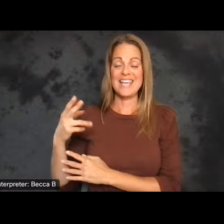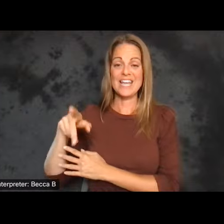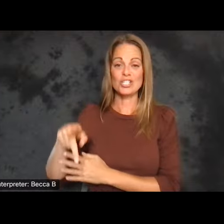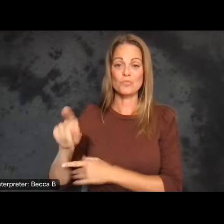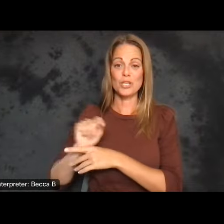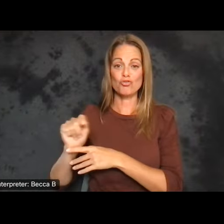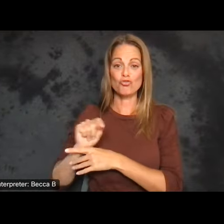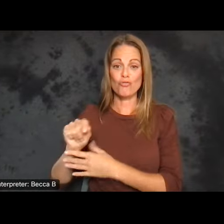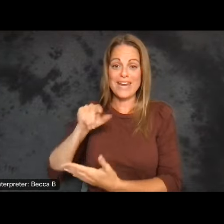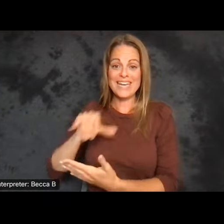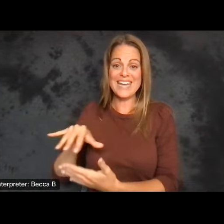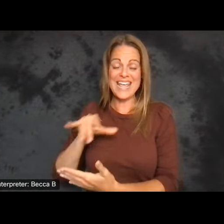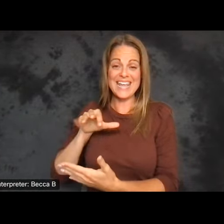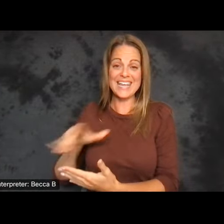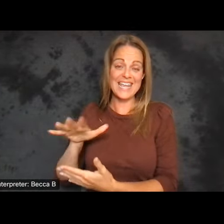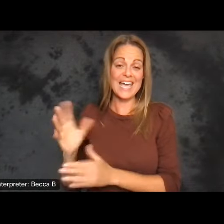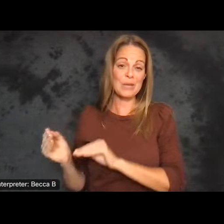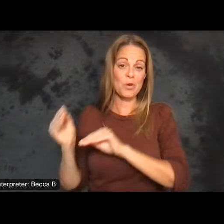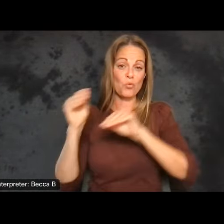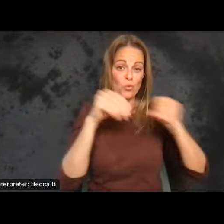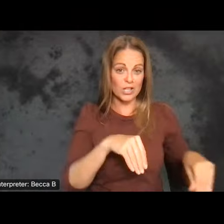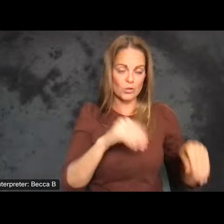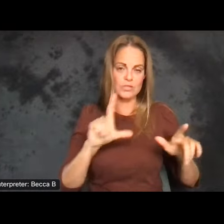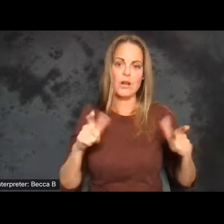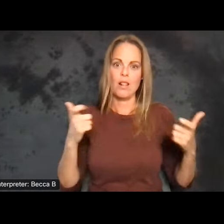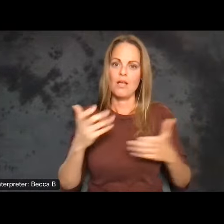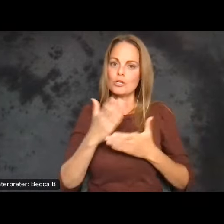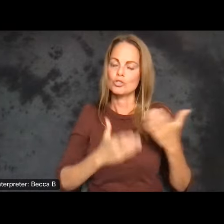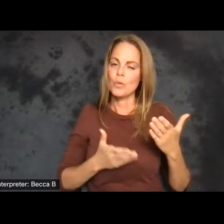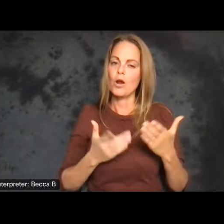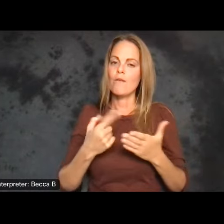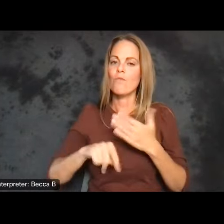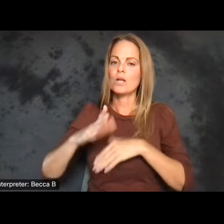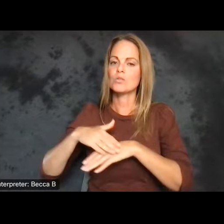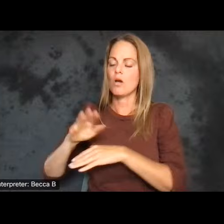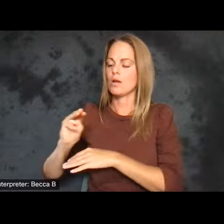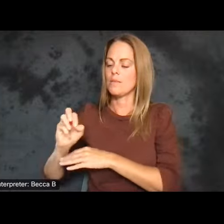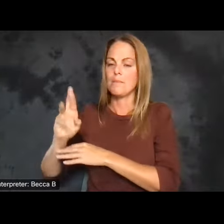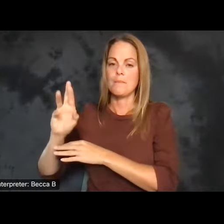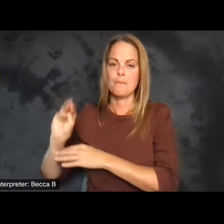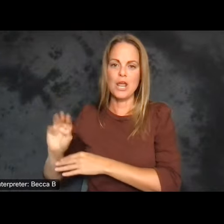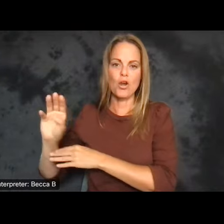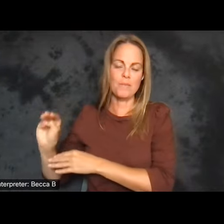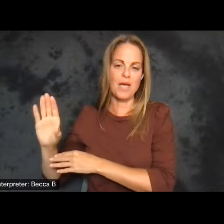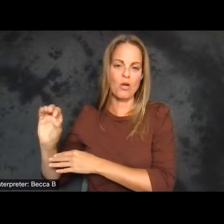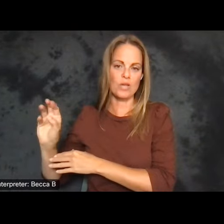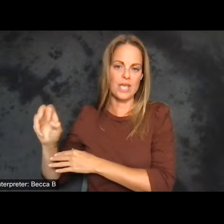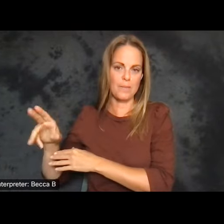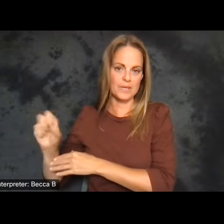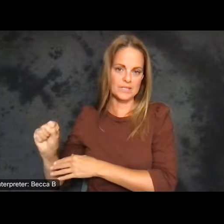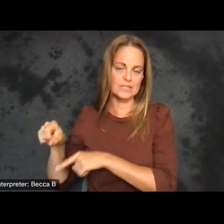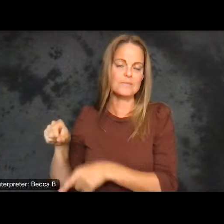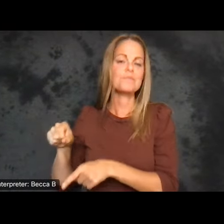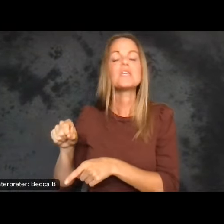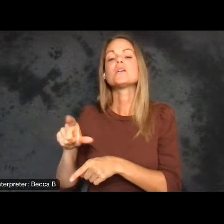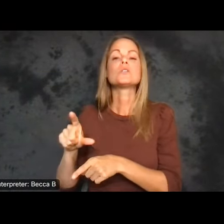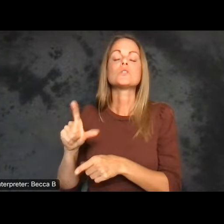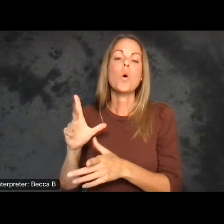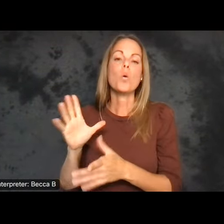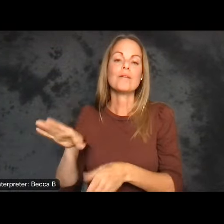this is a large component of what's currently on the Marymount campus. So based on the needs assessment recommendation, the